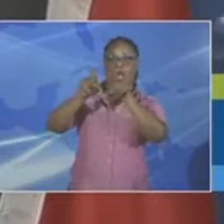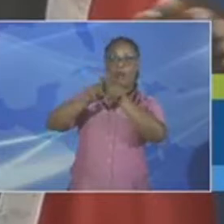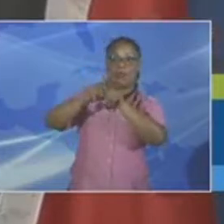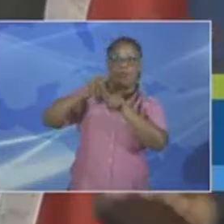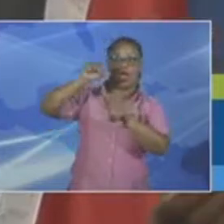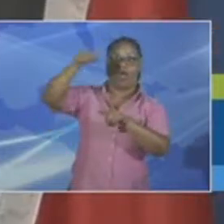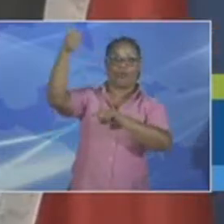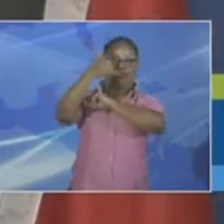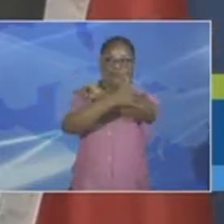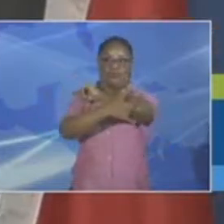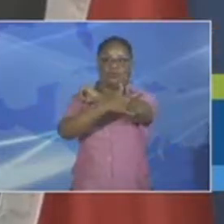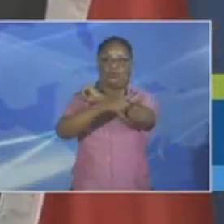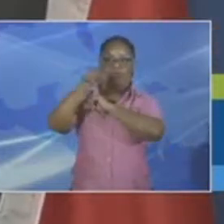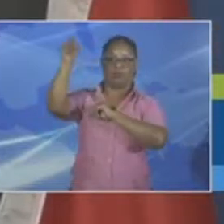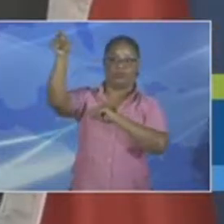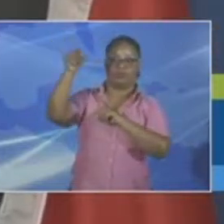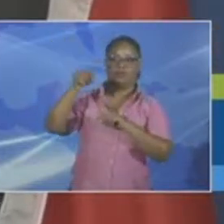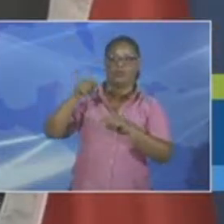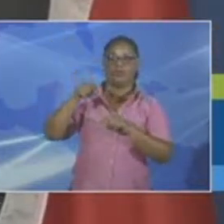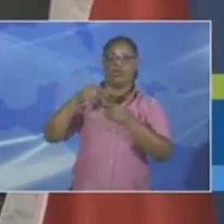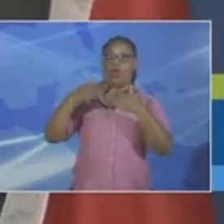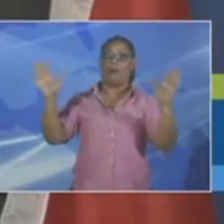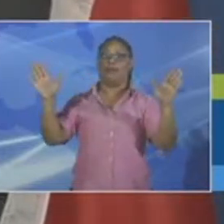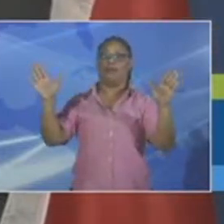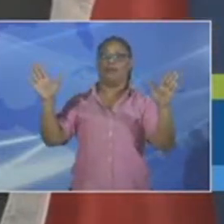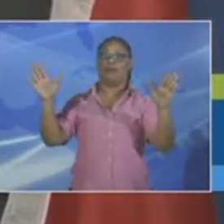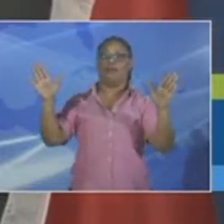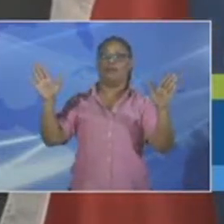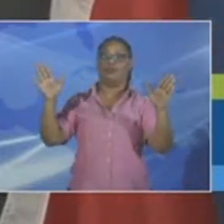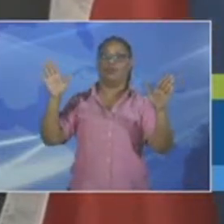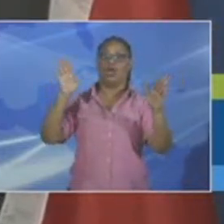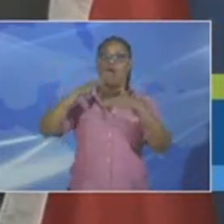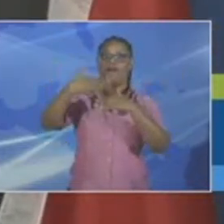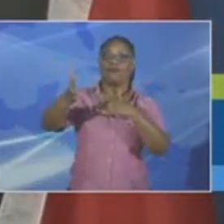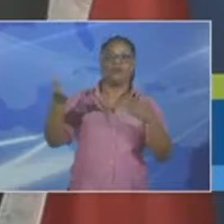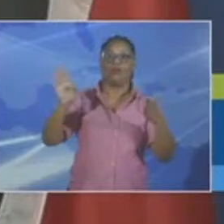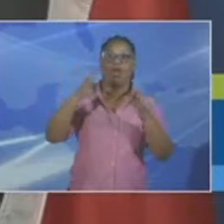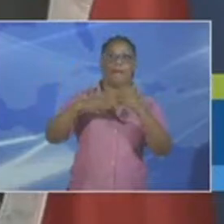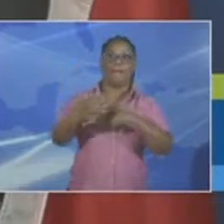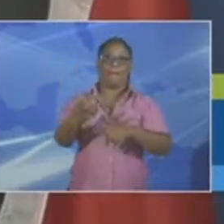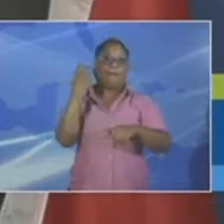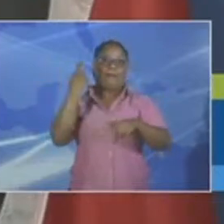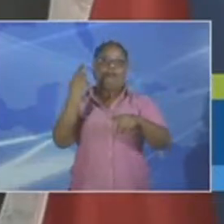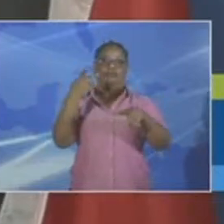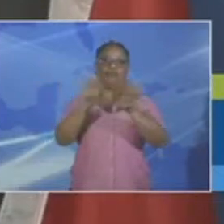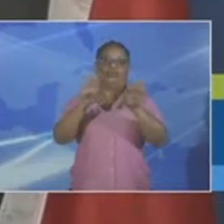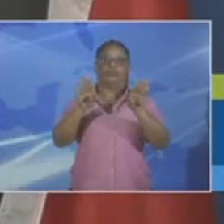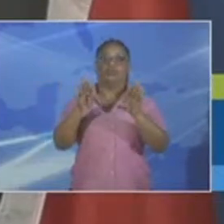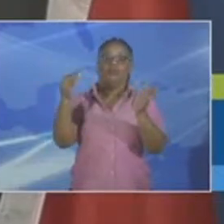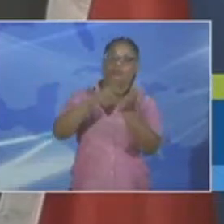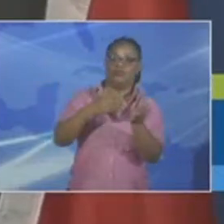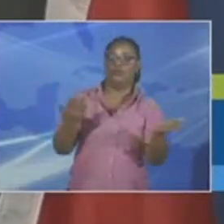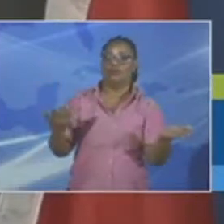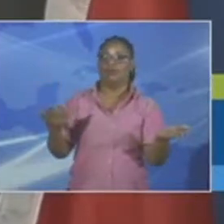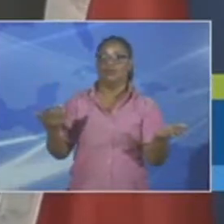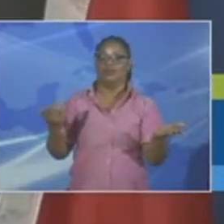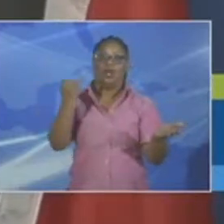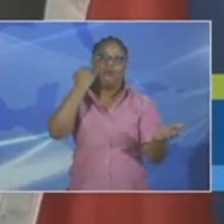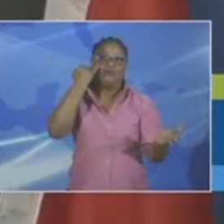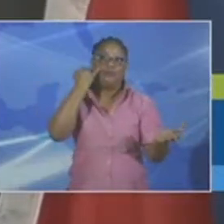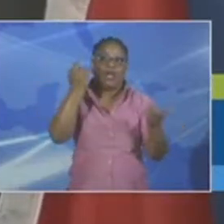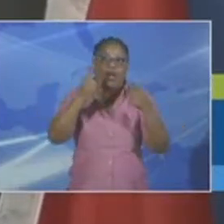had to go back, because a number of countries have had to go back, what it would have meant is that the situation would have changed, and the